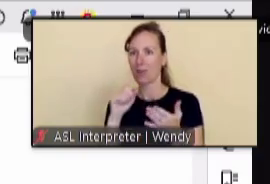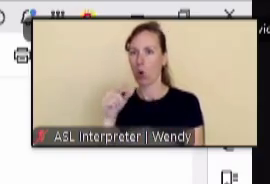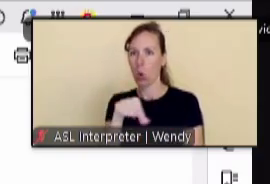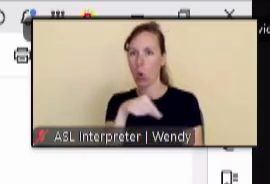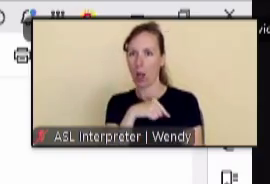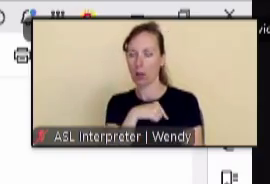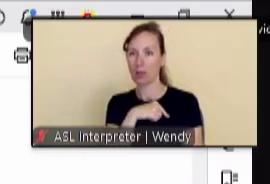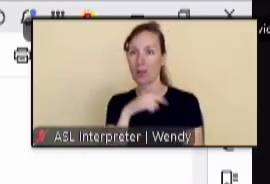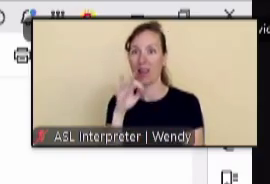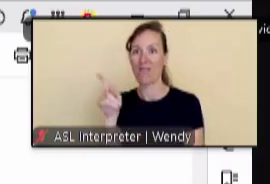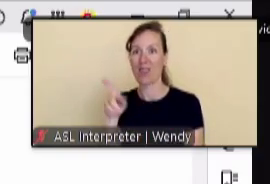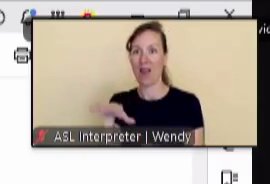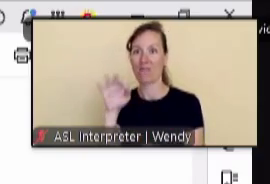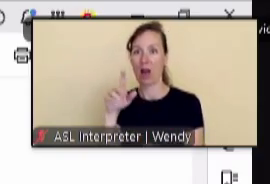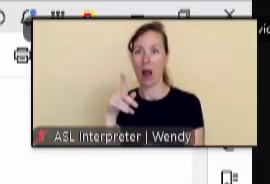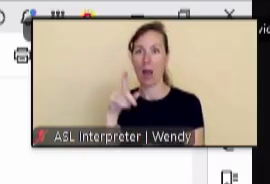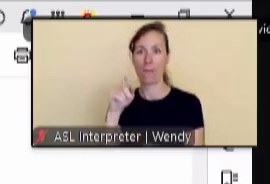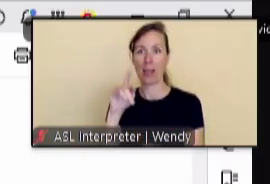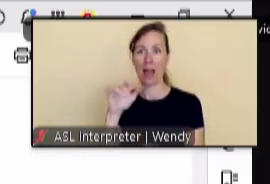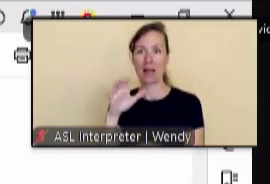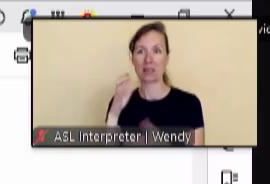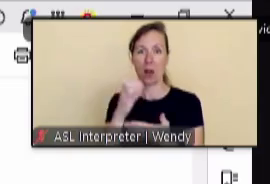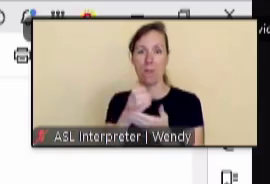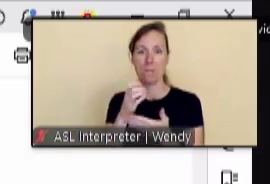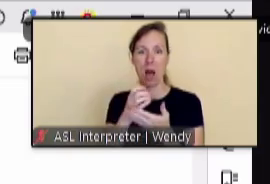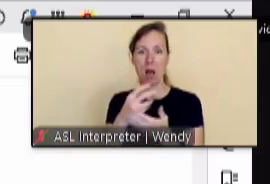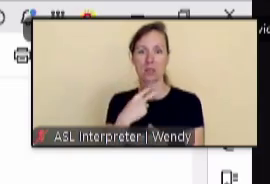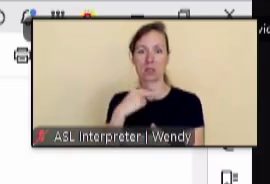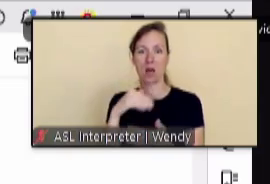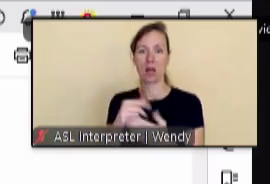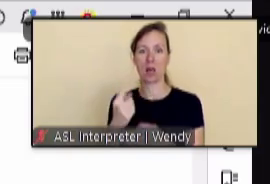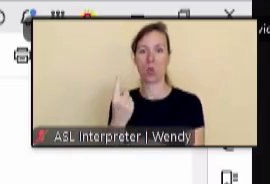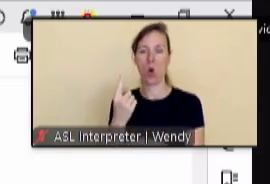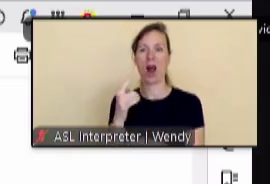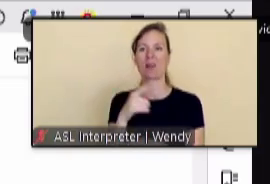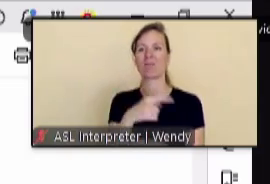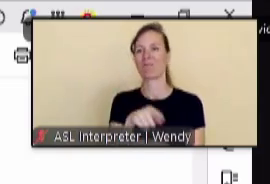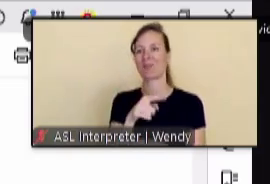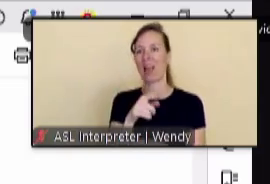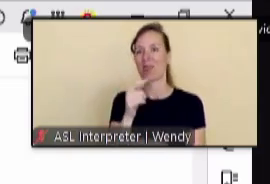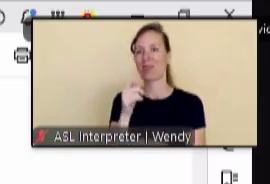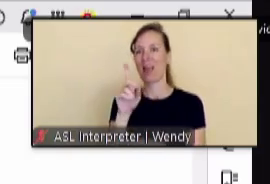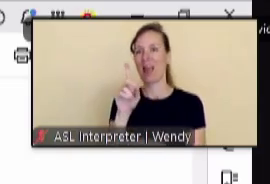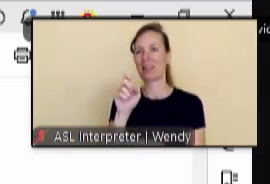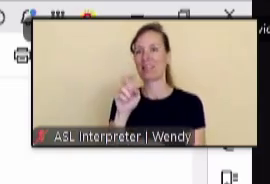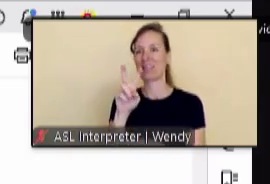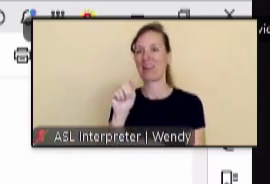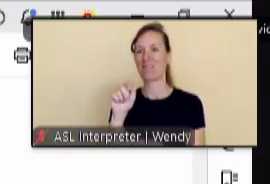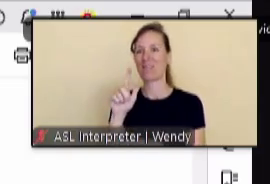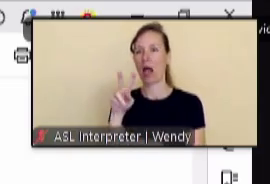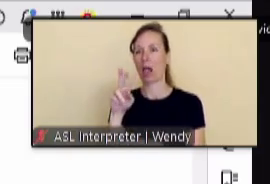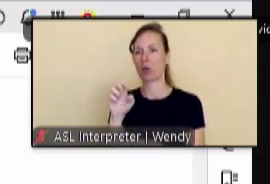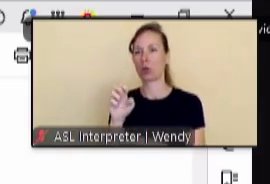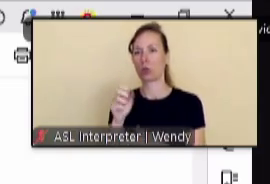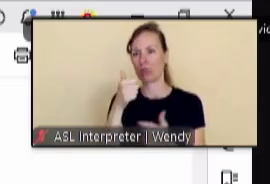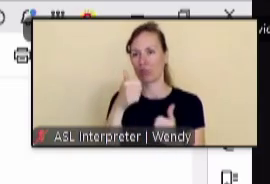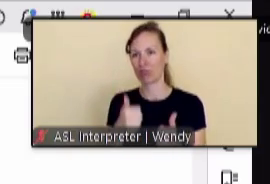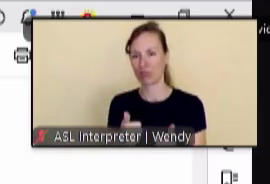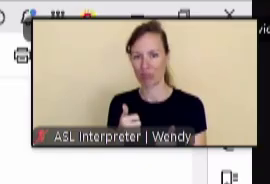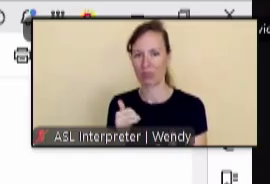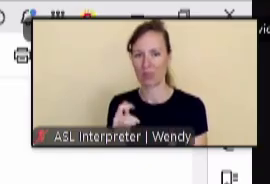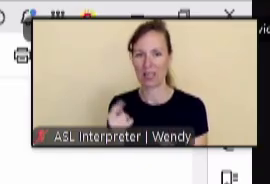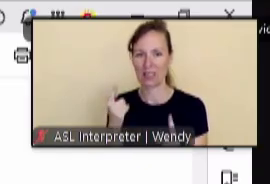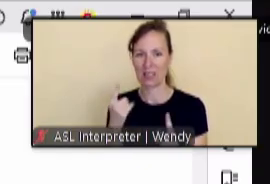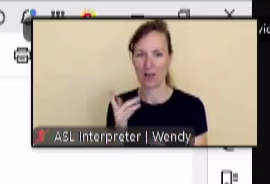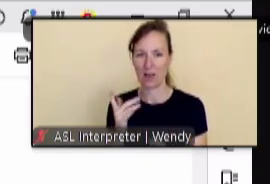bottle stuck in one, they devalue it significantly. And so it's an ongoing challenge, but we want to promote